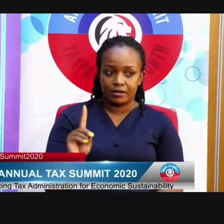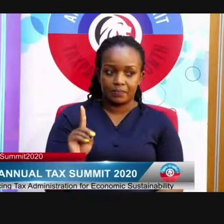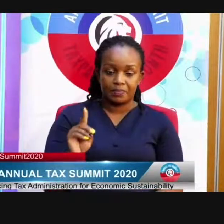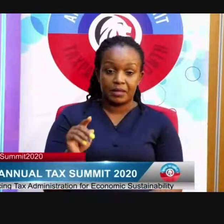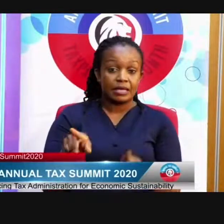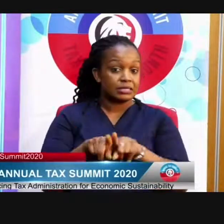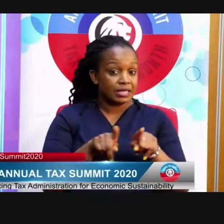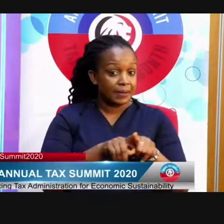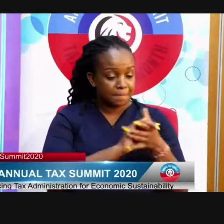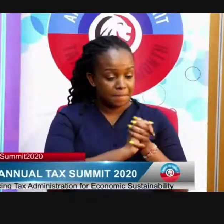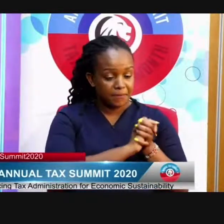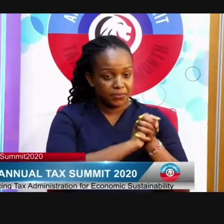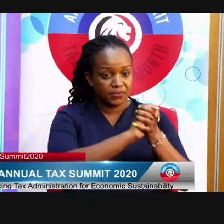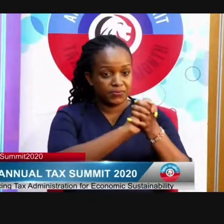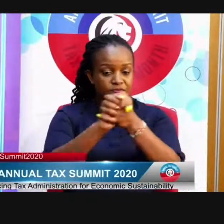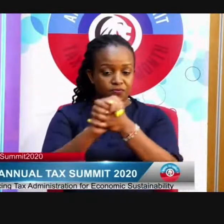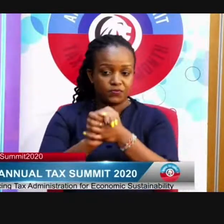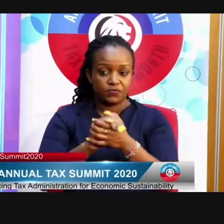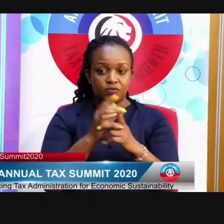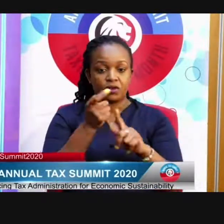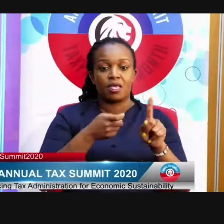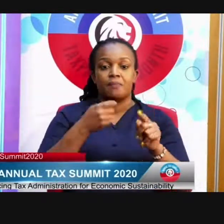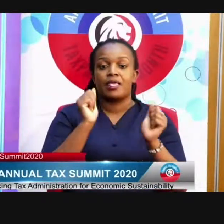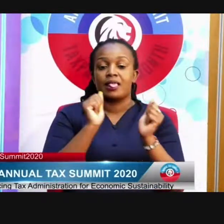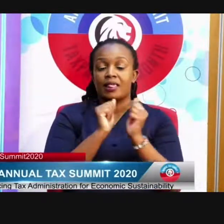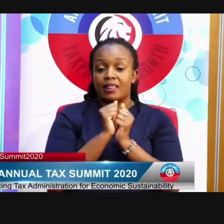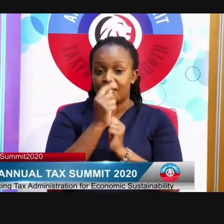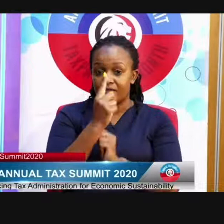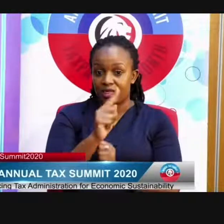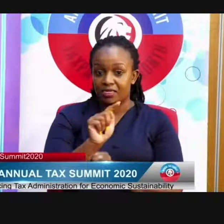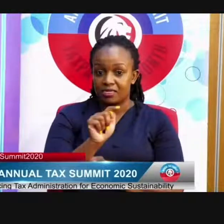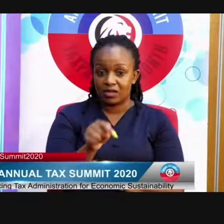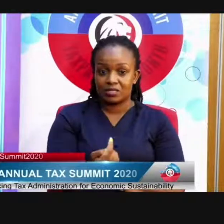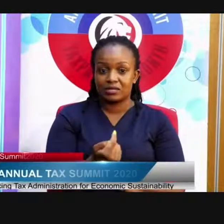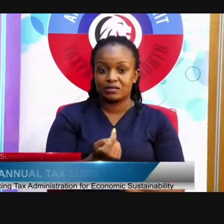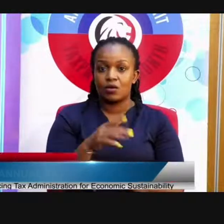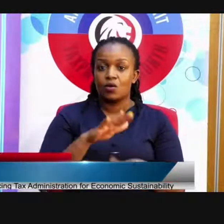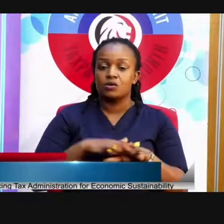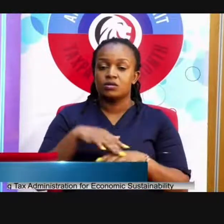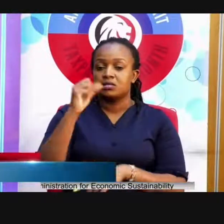11,000 or so employees of the South African Revenue Services.